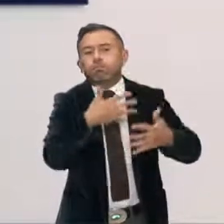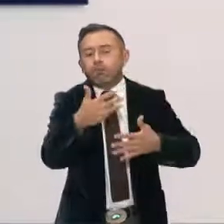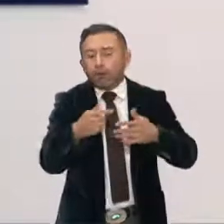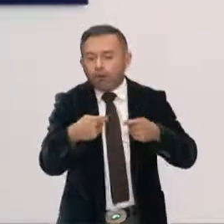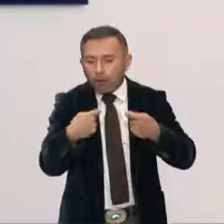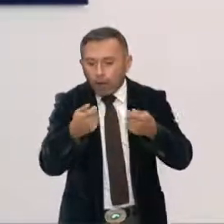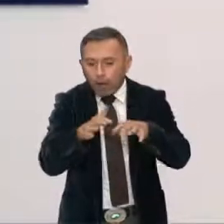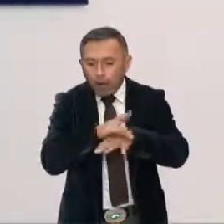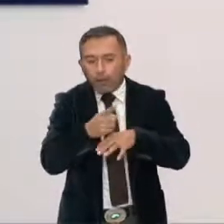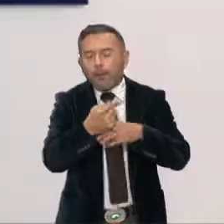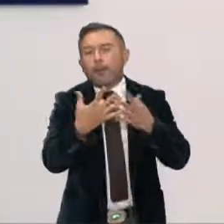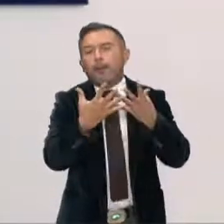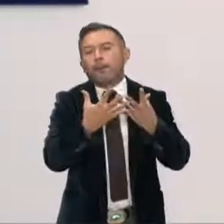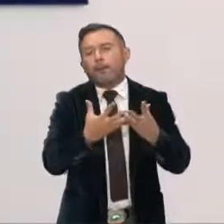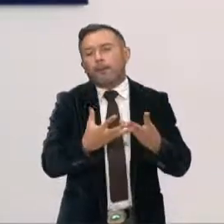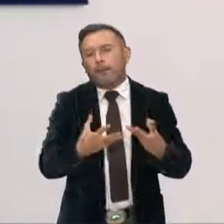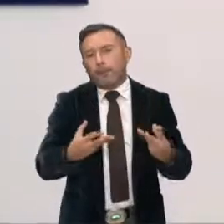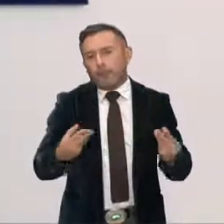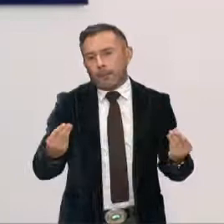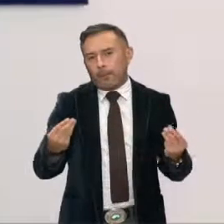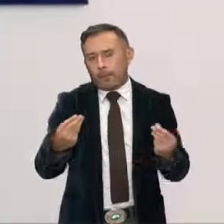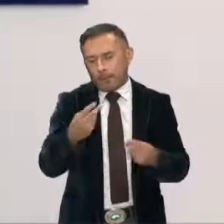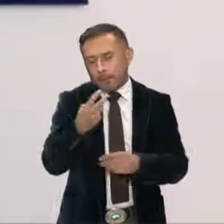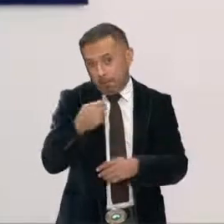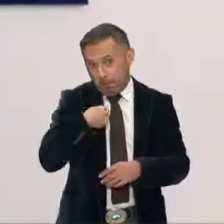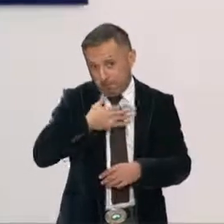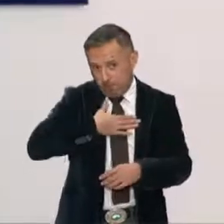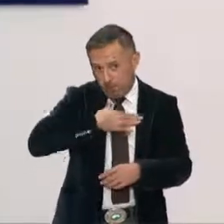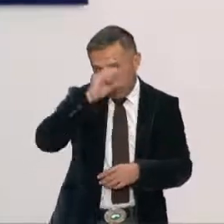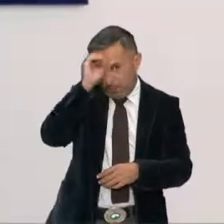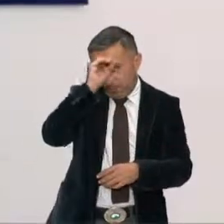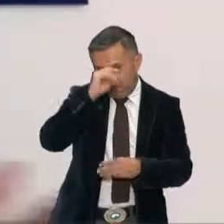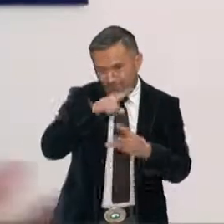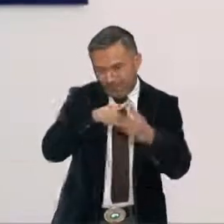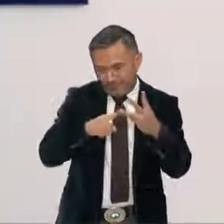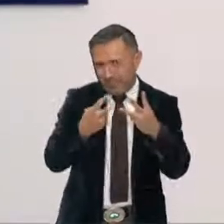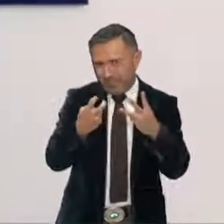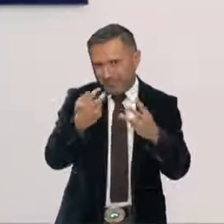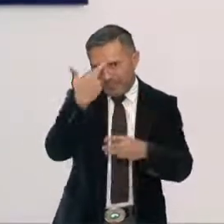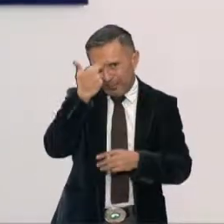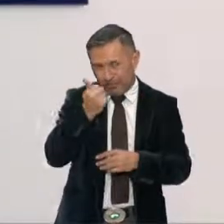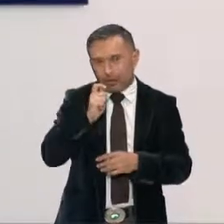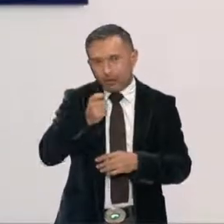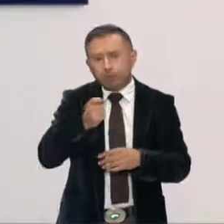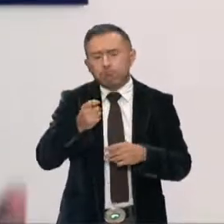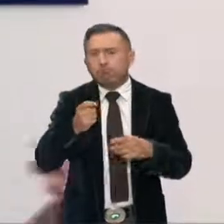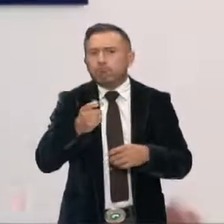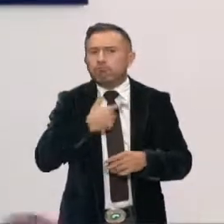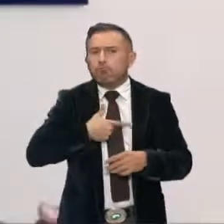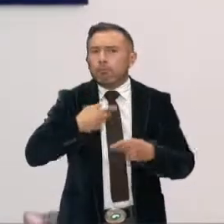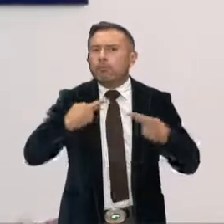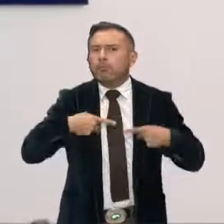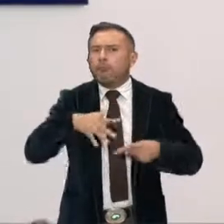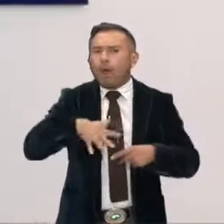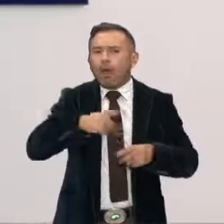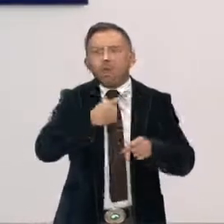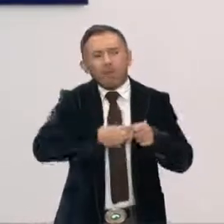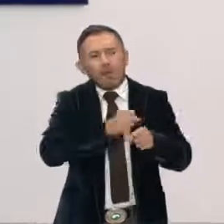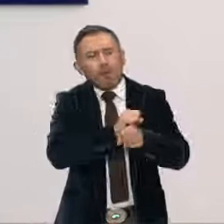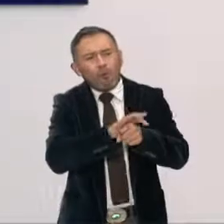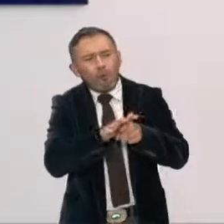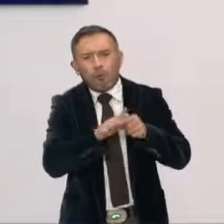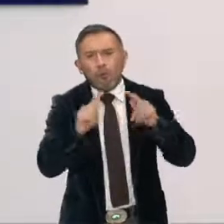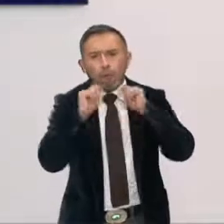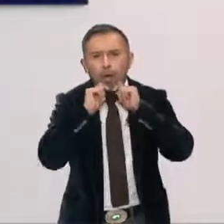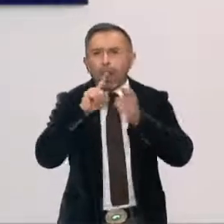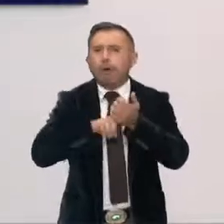or scenario to solve the situation. So I think these are the reasons why we had a very good response